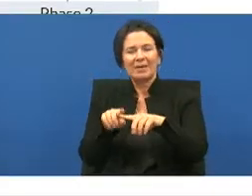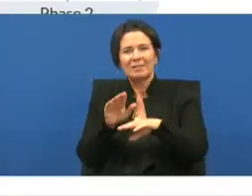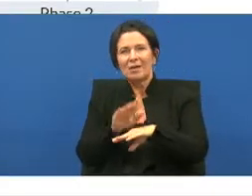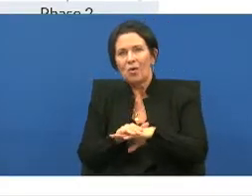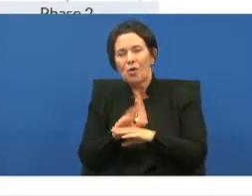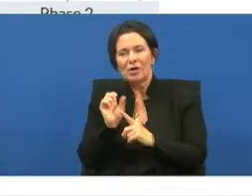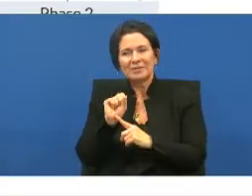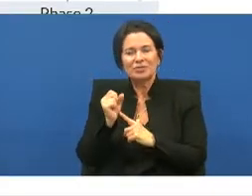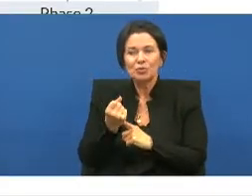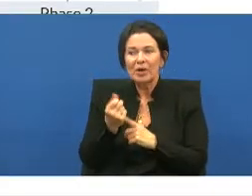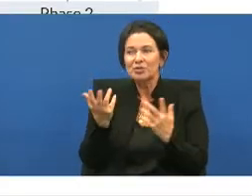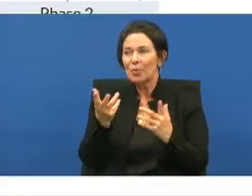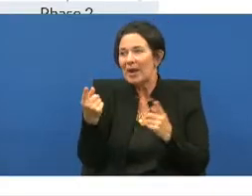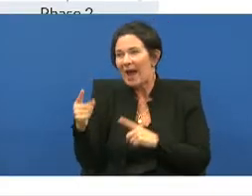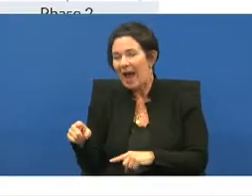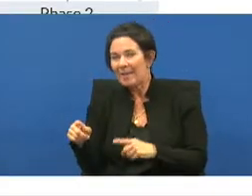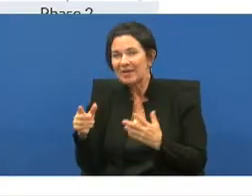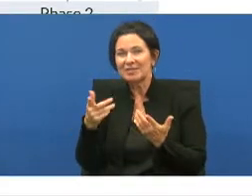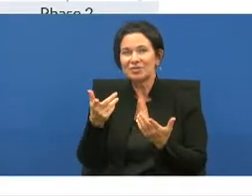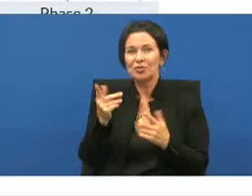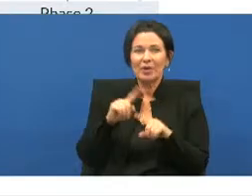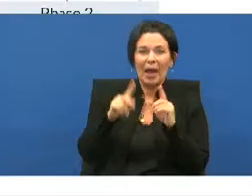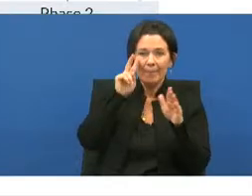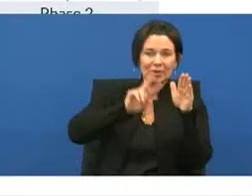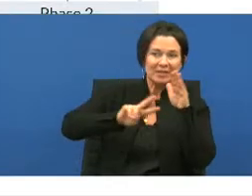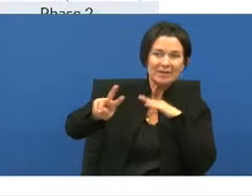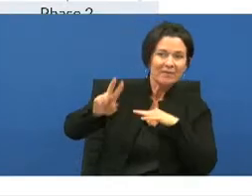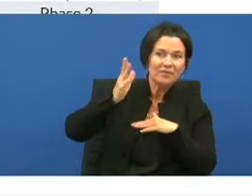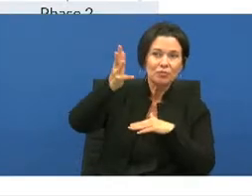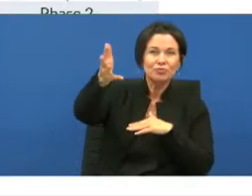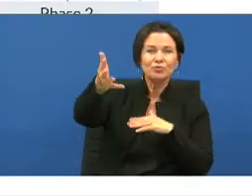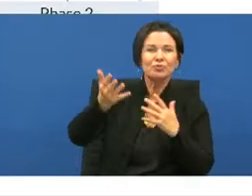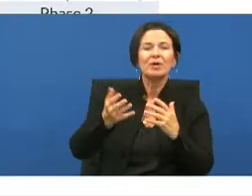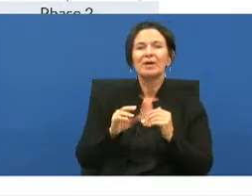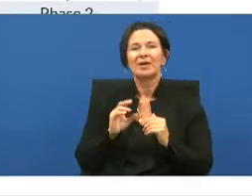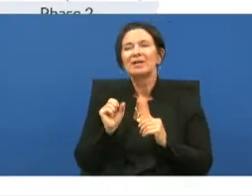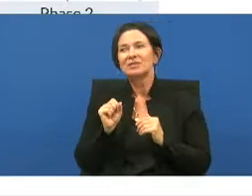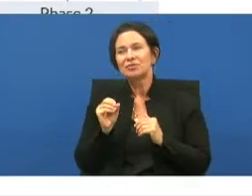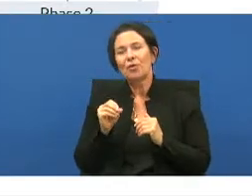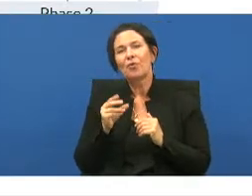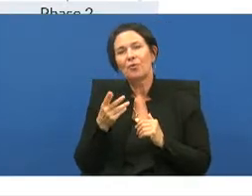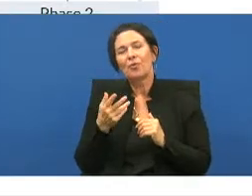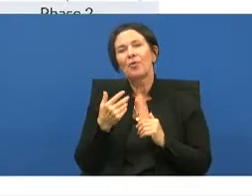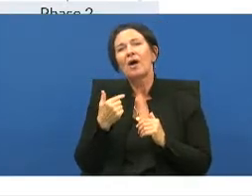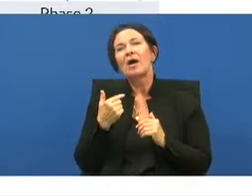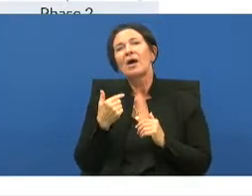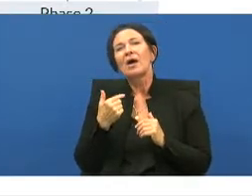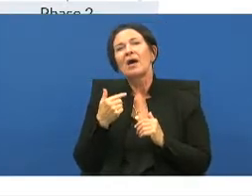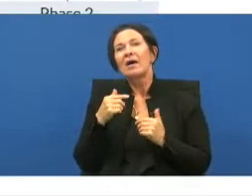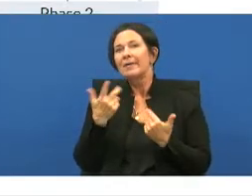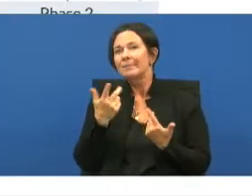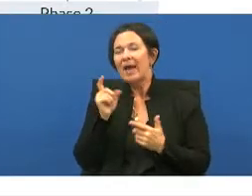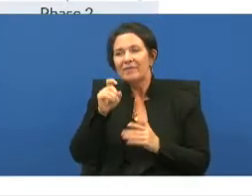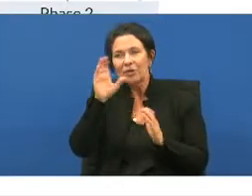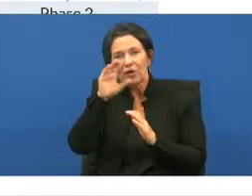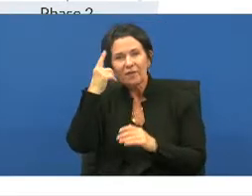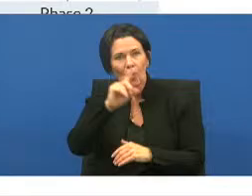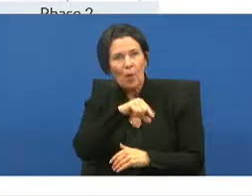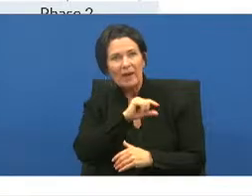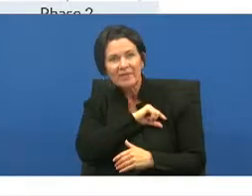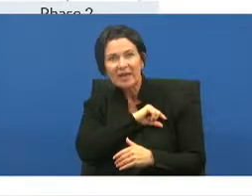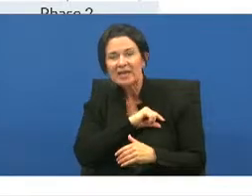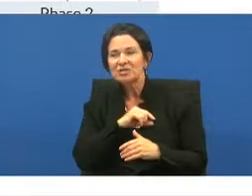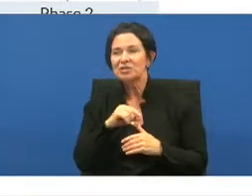everybody involved. But you can see how it sort of breaks itself down into phases, which is qualifications, again, about